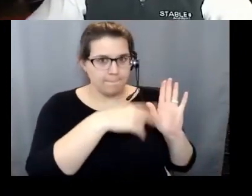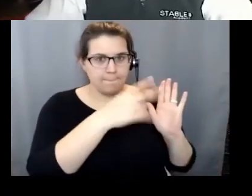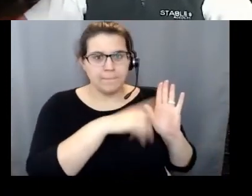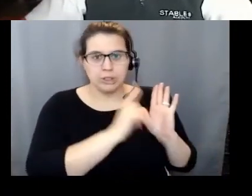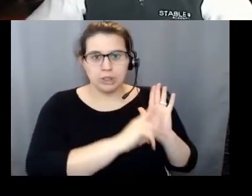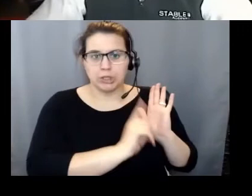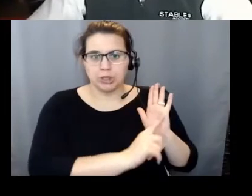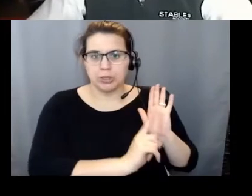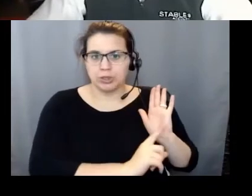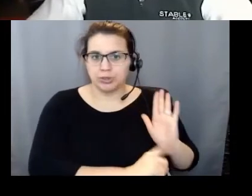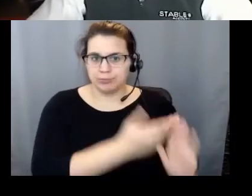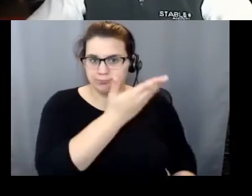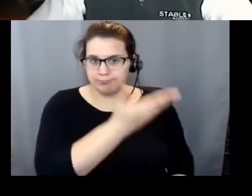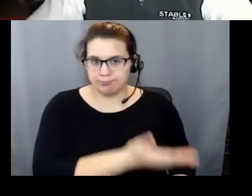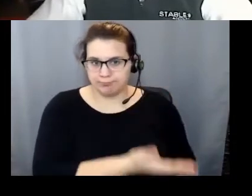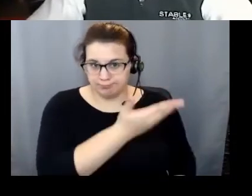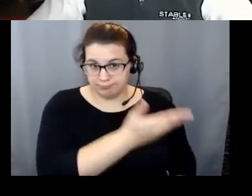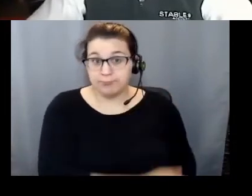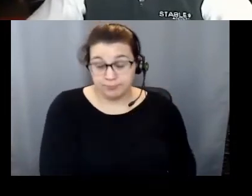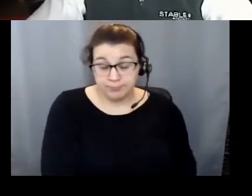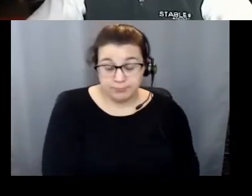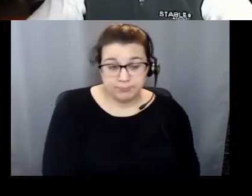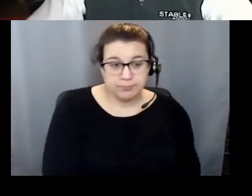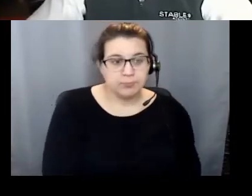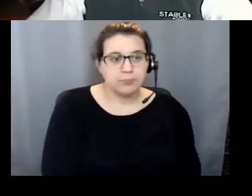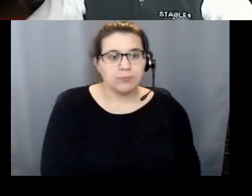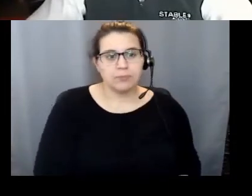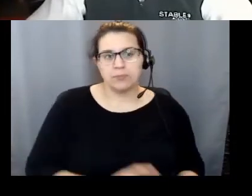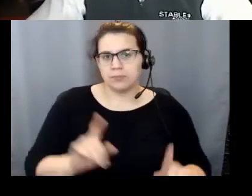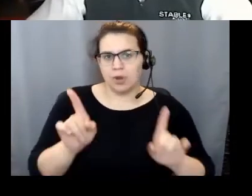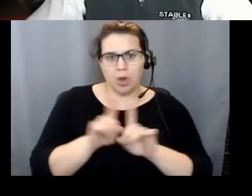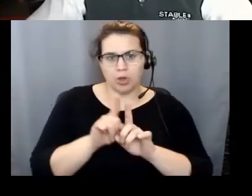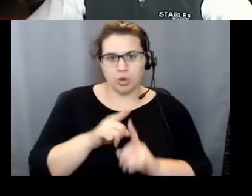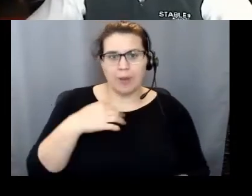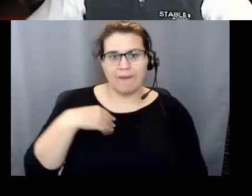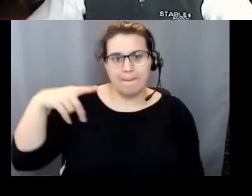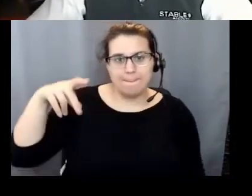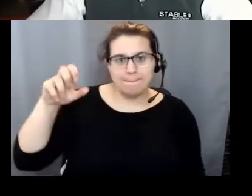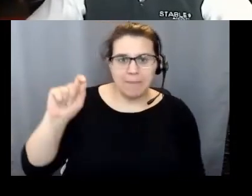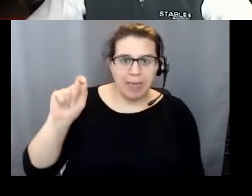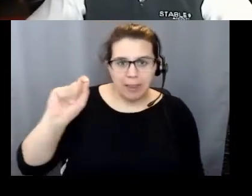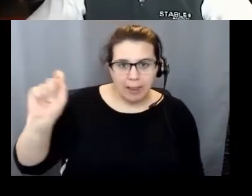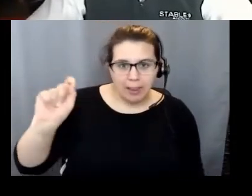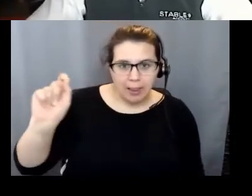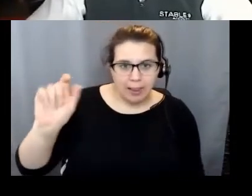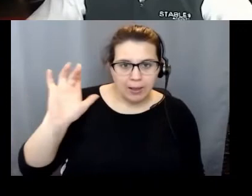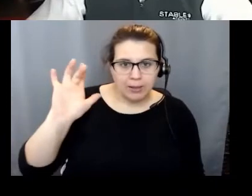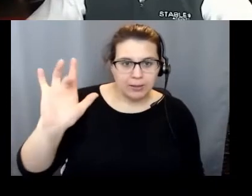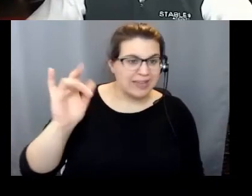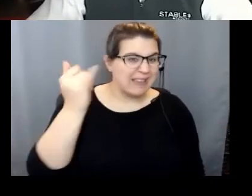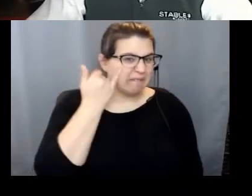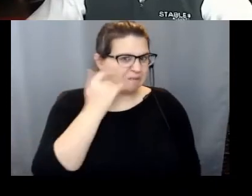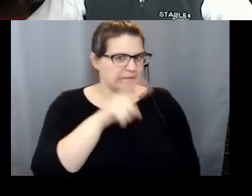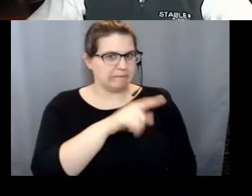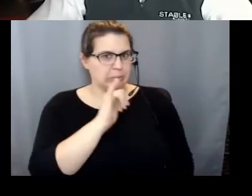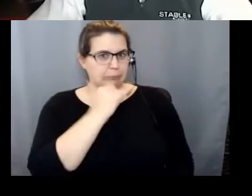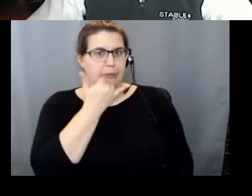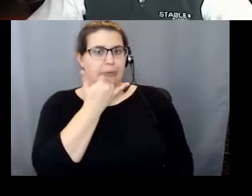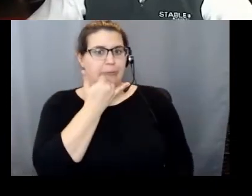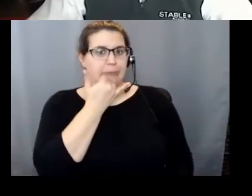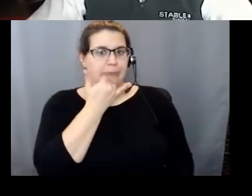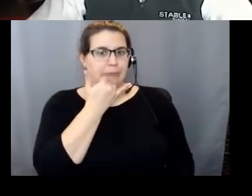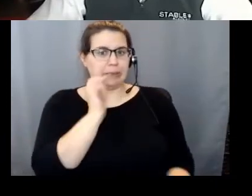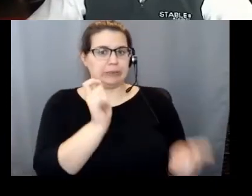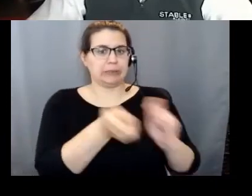in the application. We also have these little like pen or pencil symbols. And if there's something in that section that you want